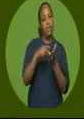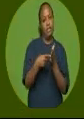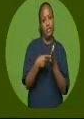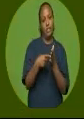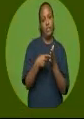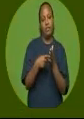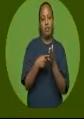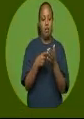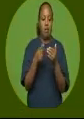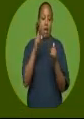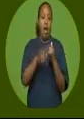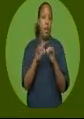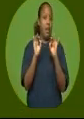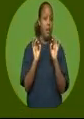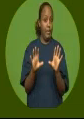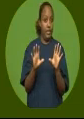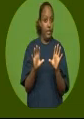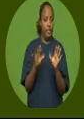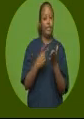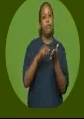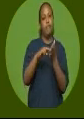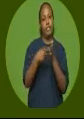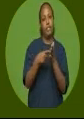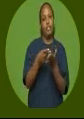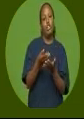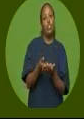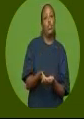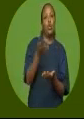while wants are unlimited, the means or